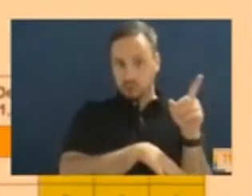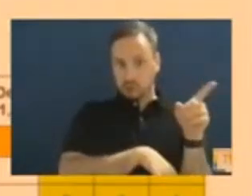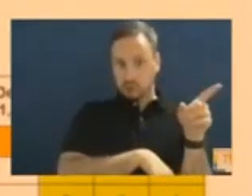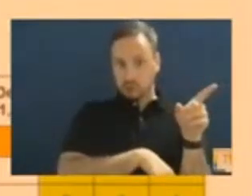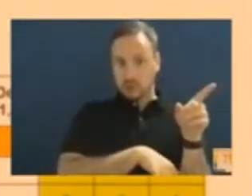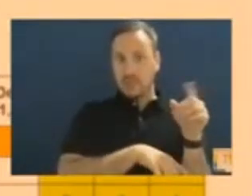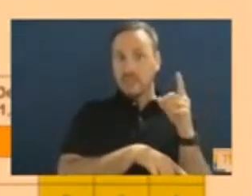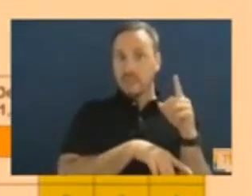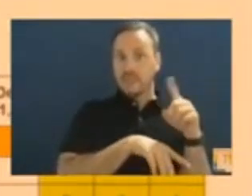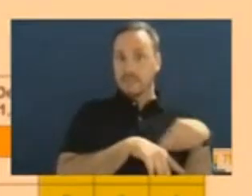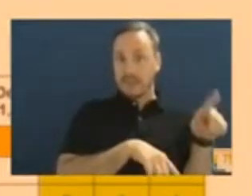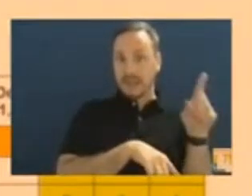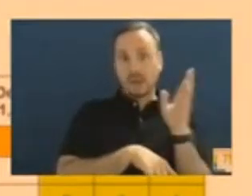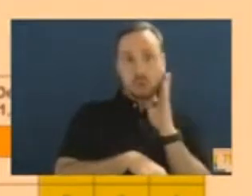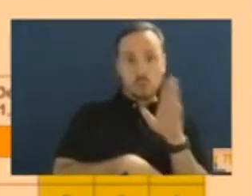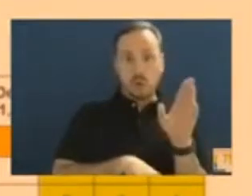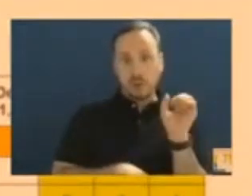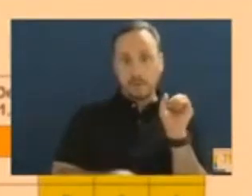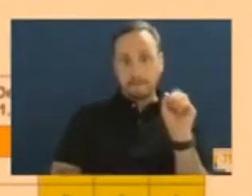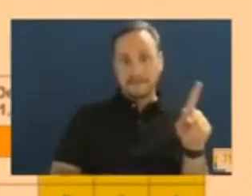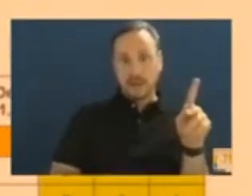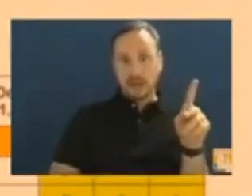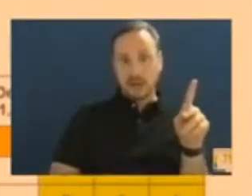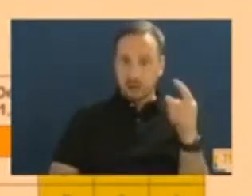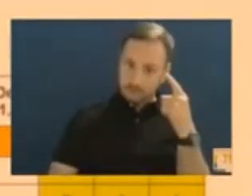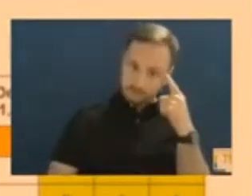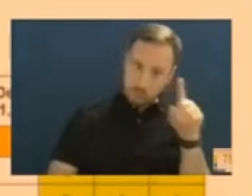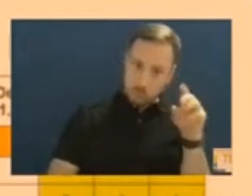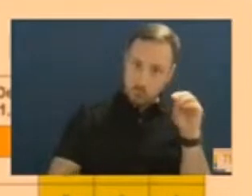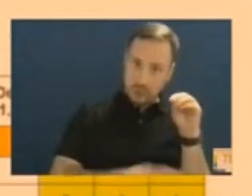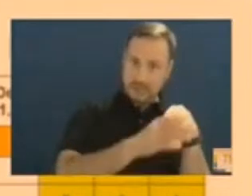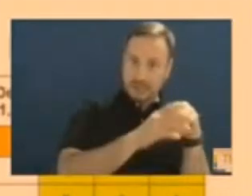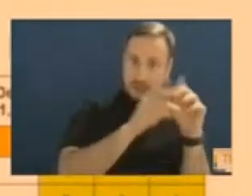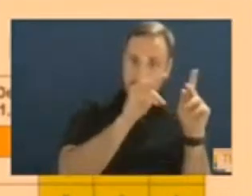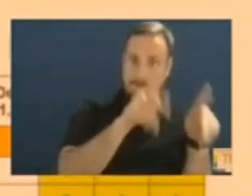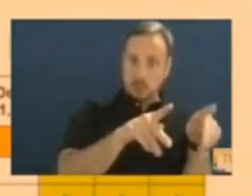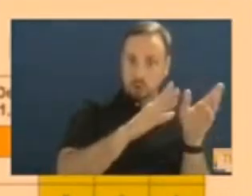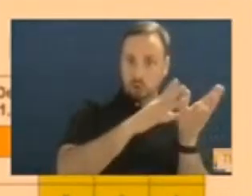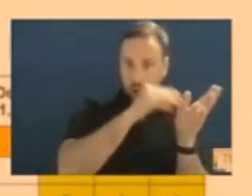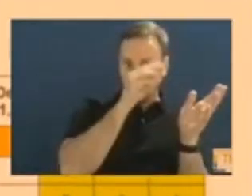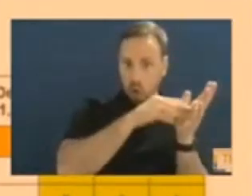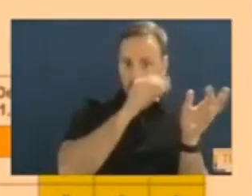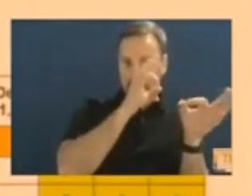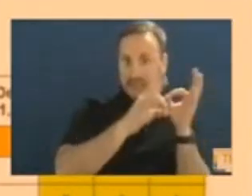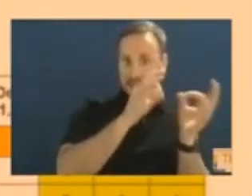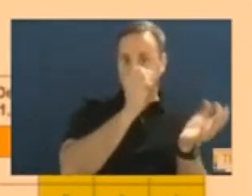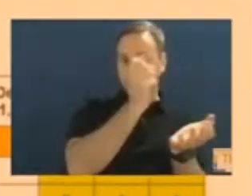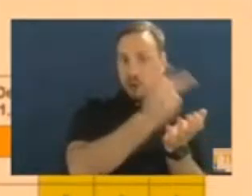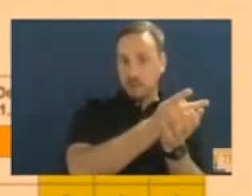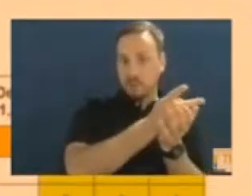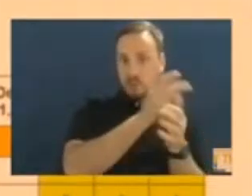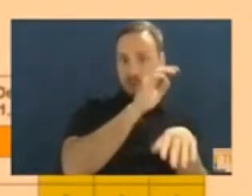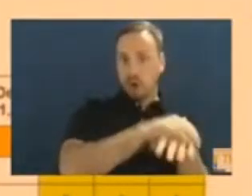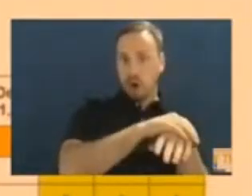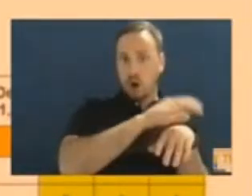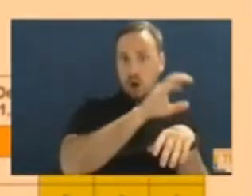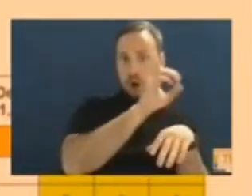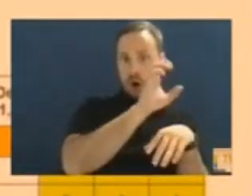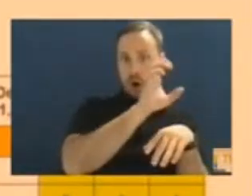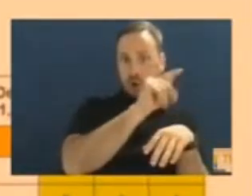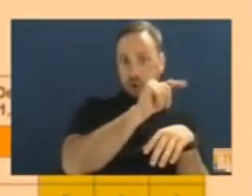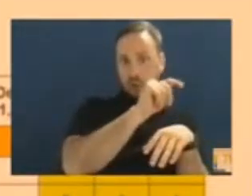return for in-person learning if this plan is approved on October the